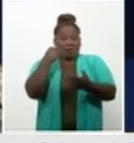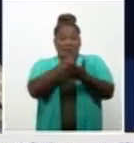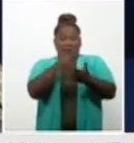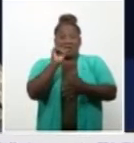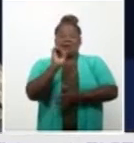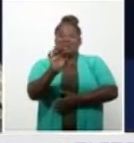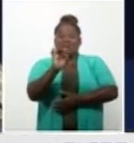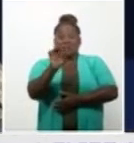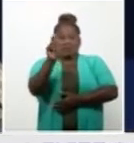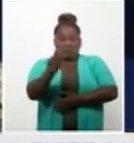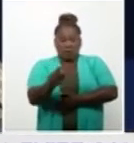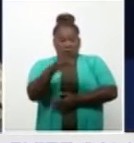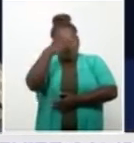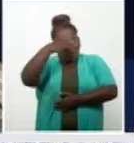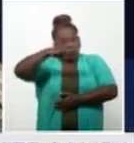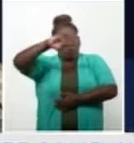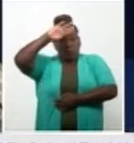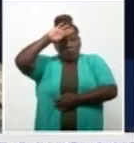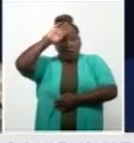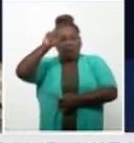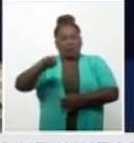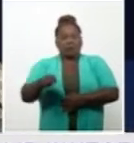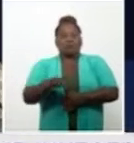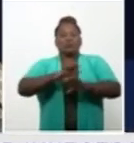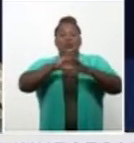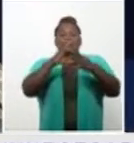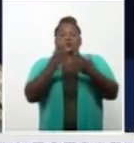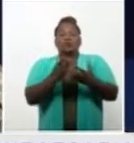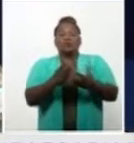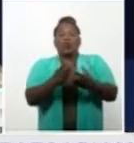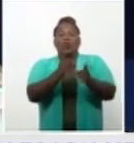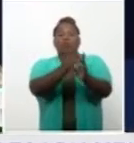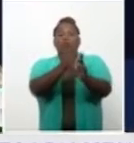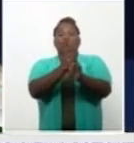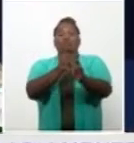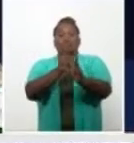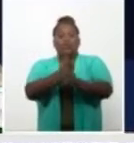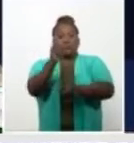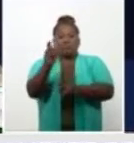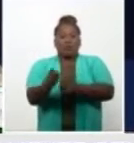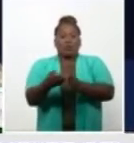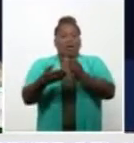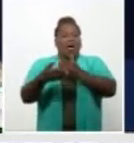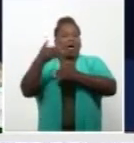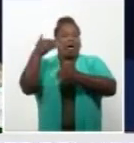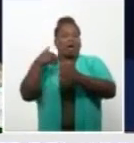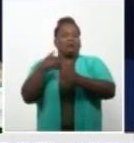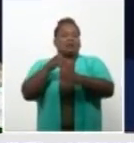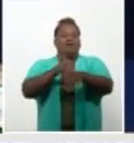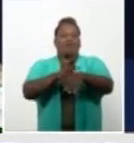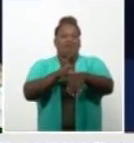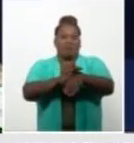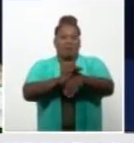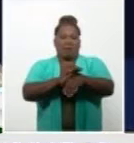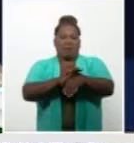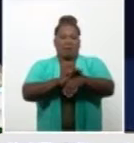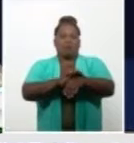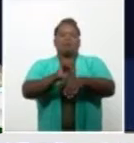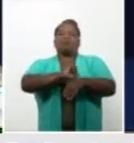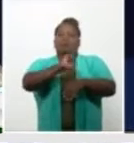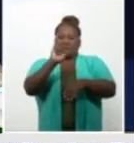The 15 cases confirmed yesterday all are Cuban, and all of them are contacts of confirmed